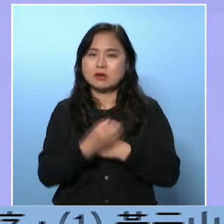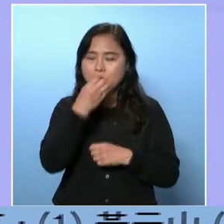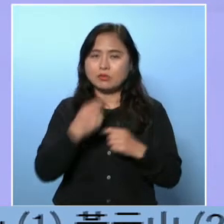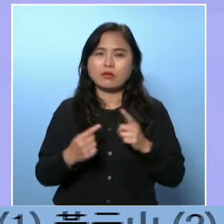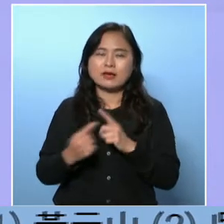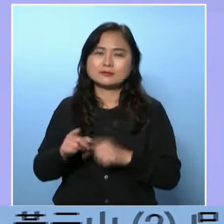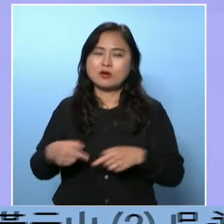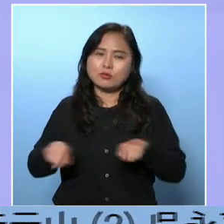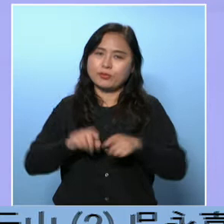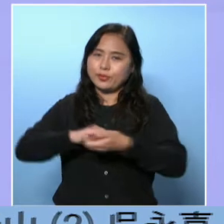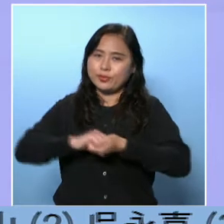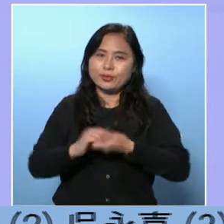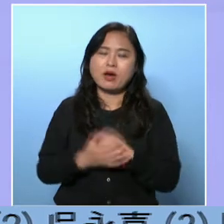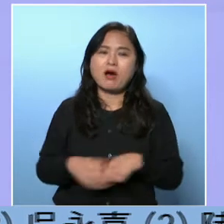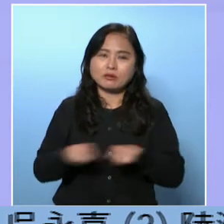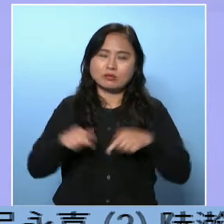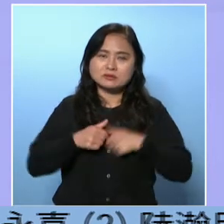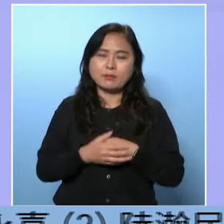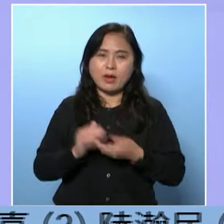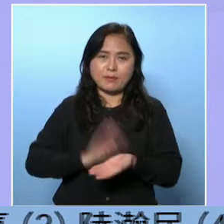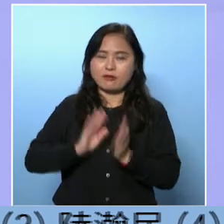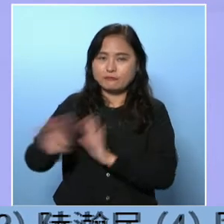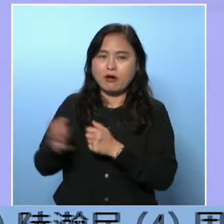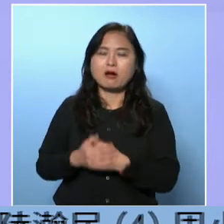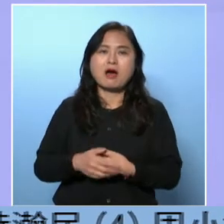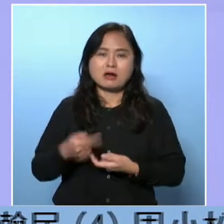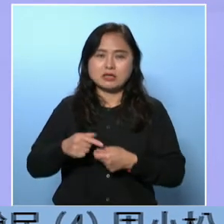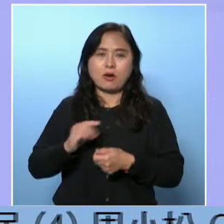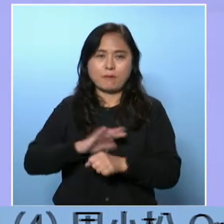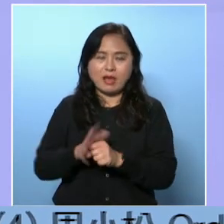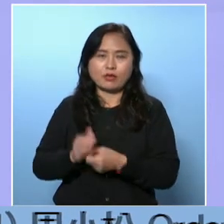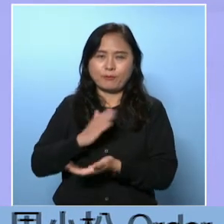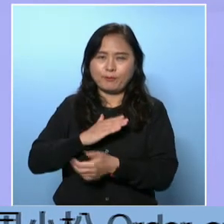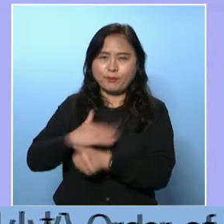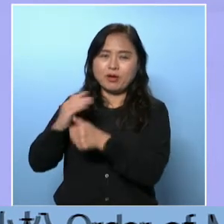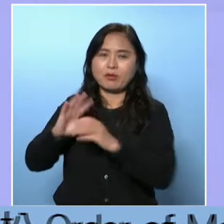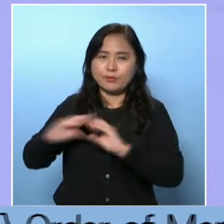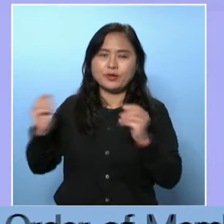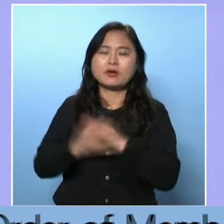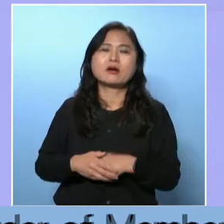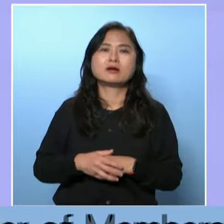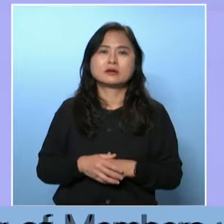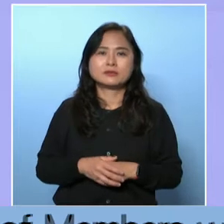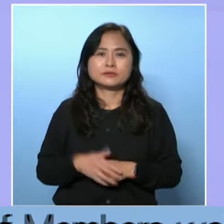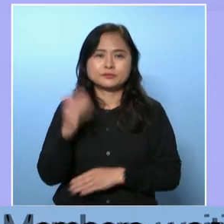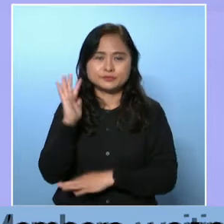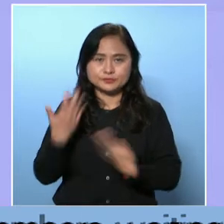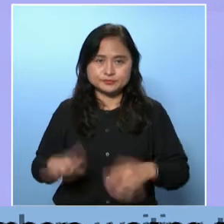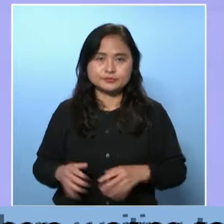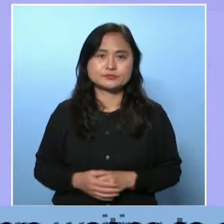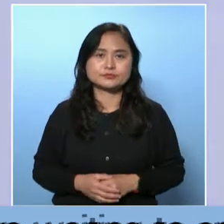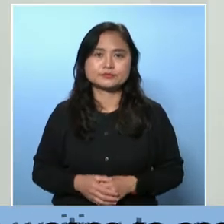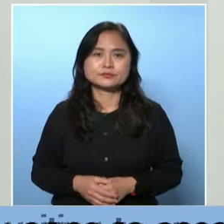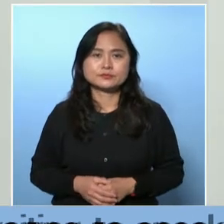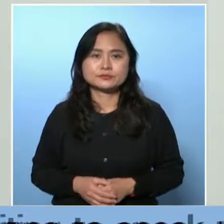government as our staunch support, with the support of the whole nation, I'm sure we can emerge